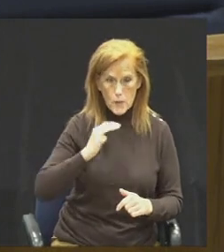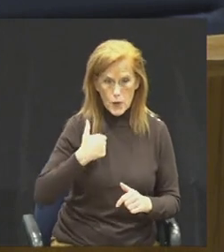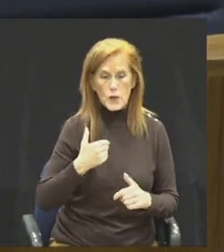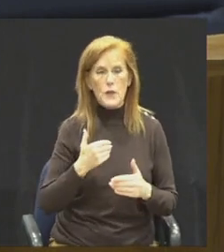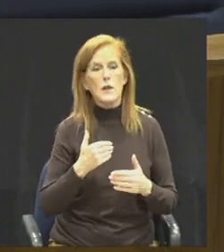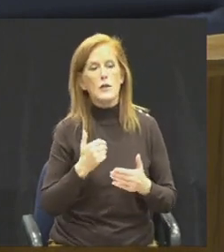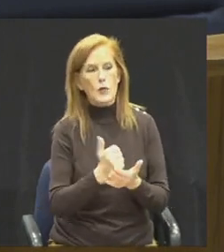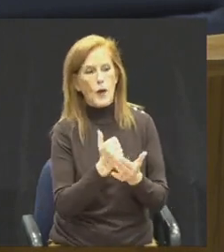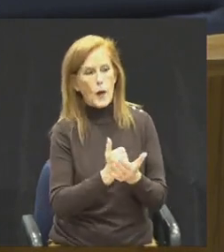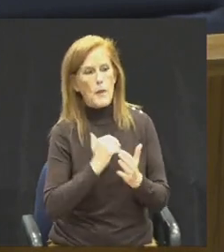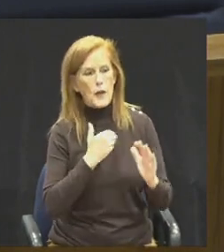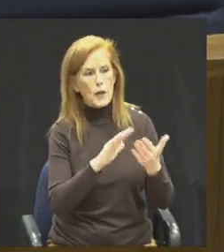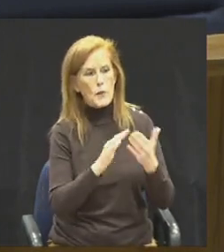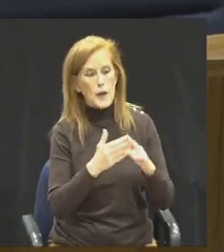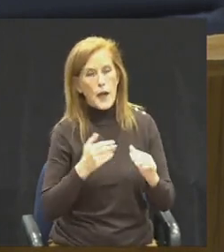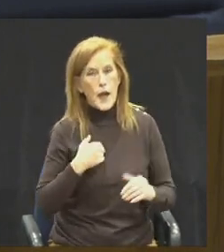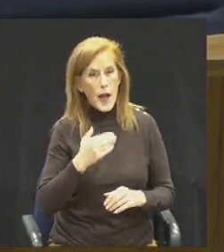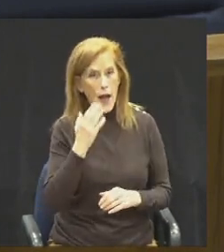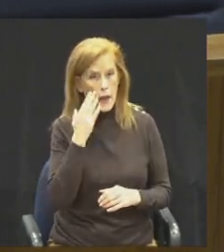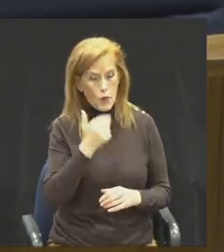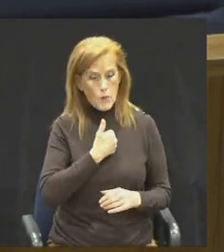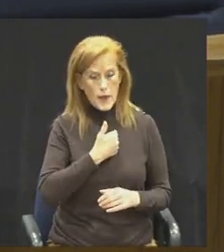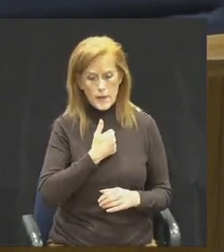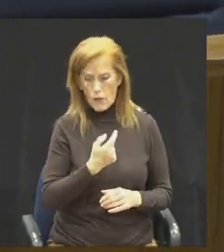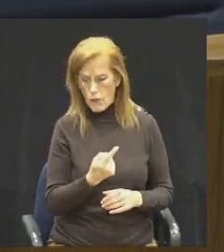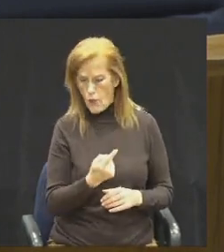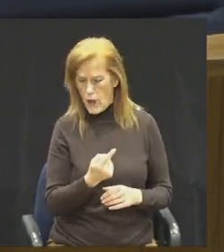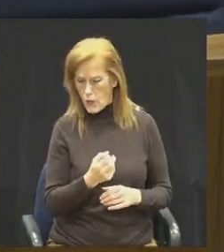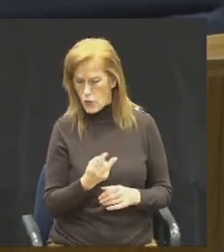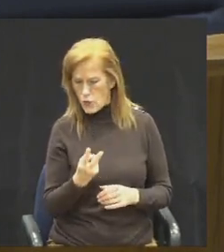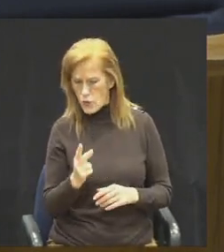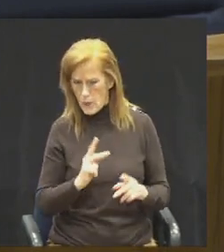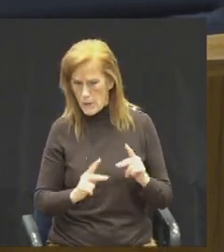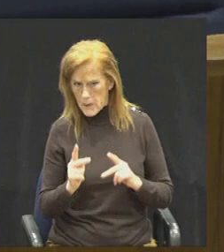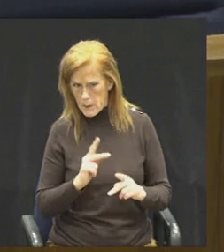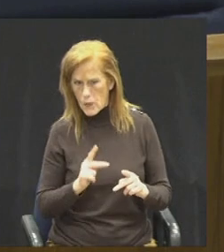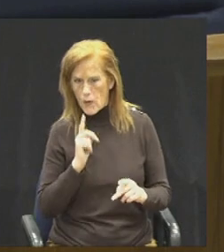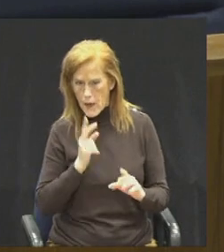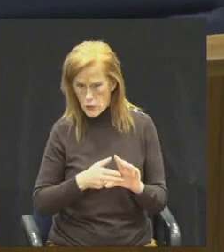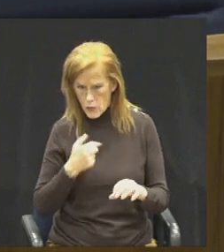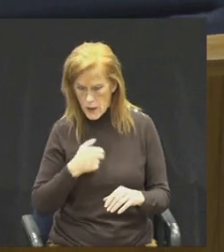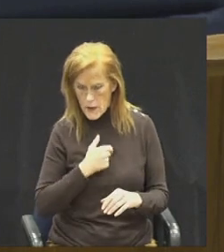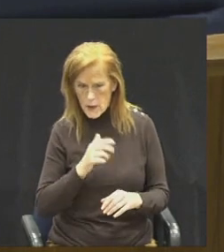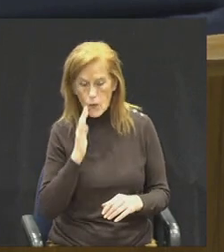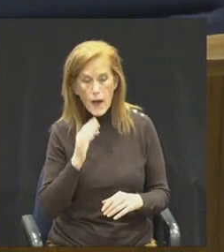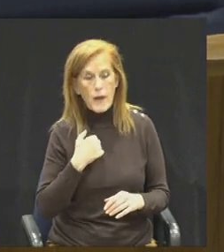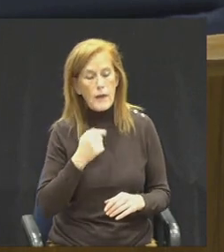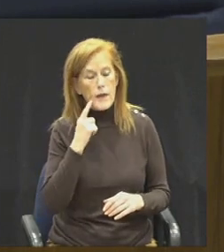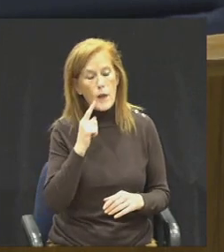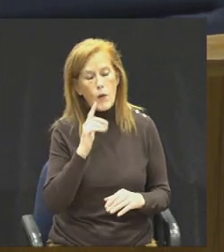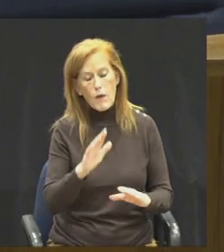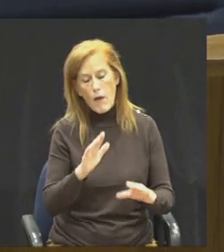I know personally a couple of the people that are coming on, and I think they'll have great questions and great insights.